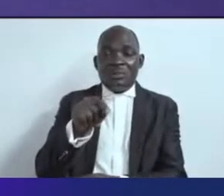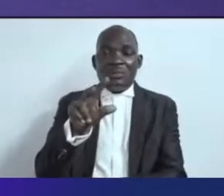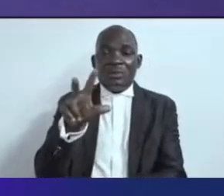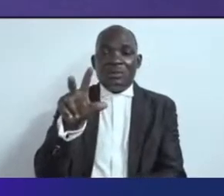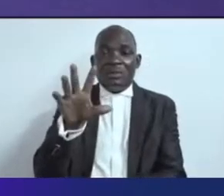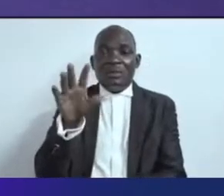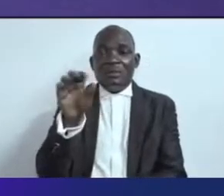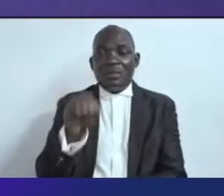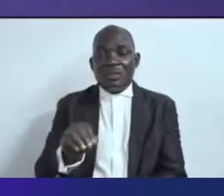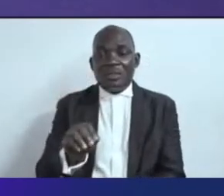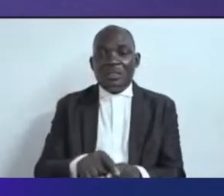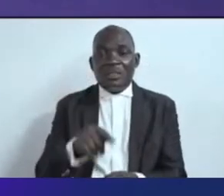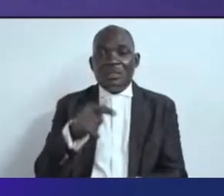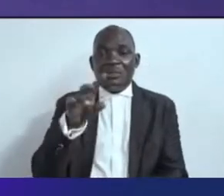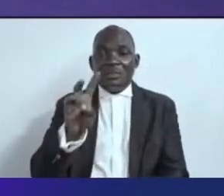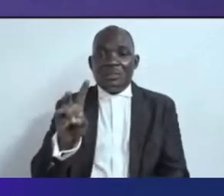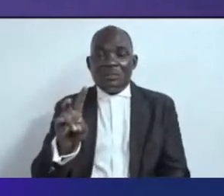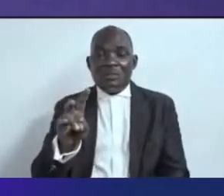26.35% and